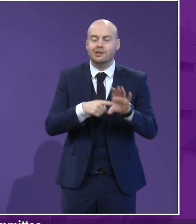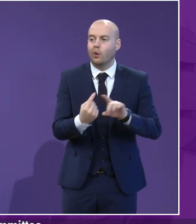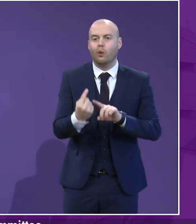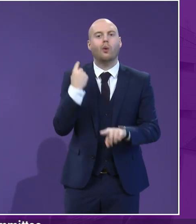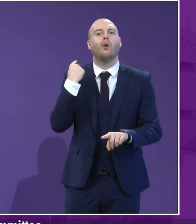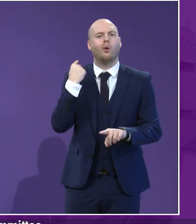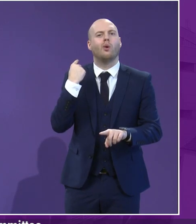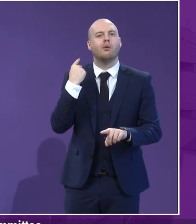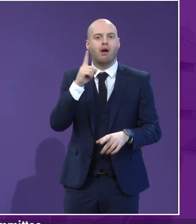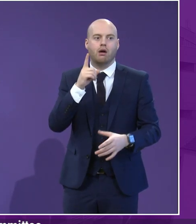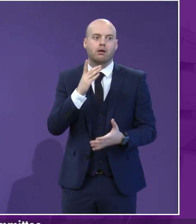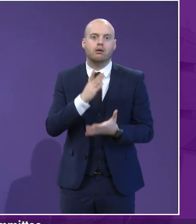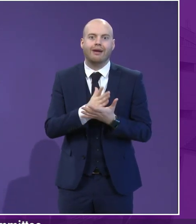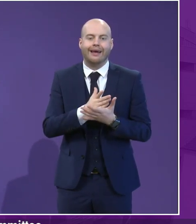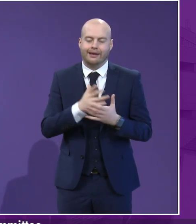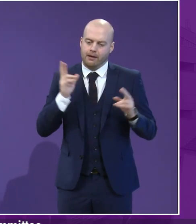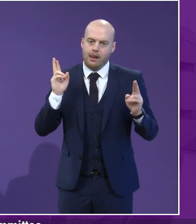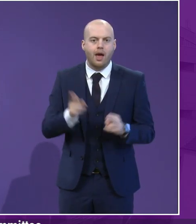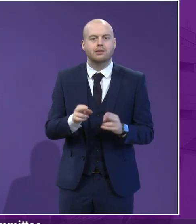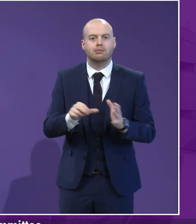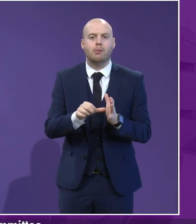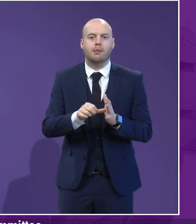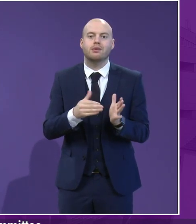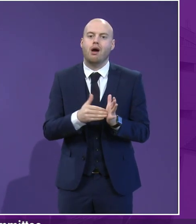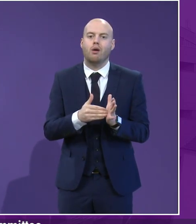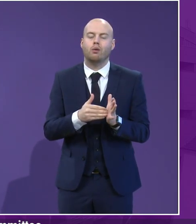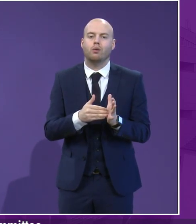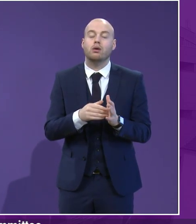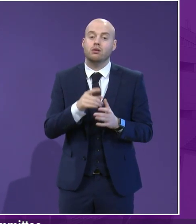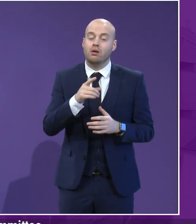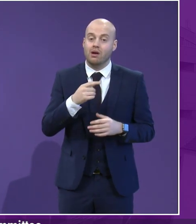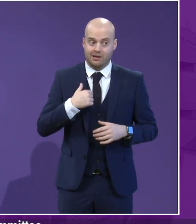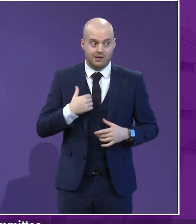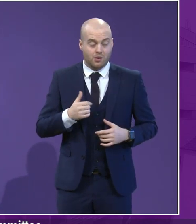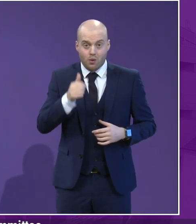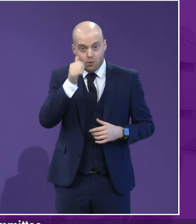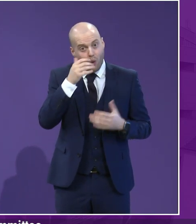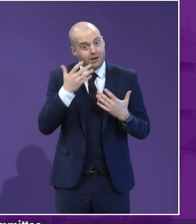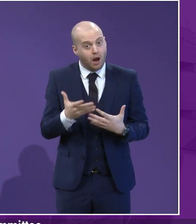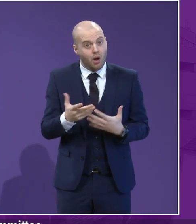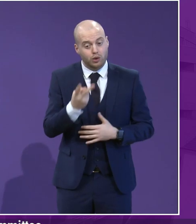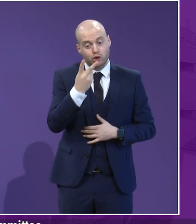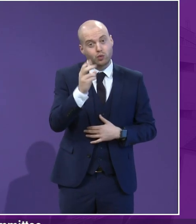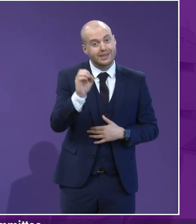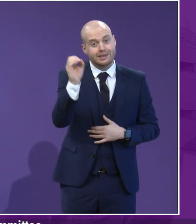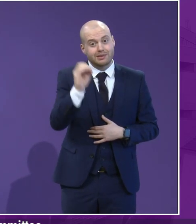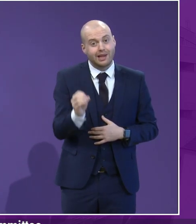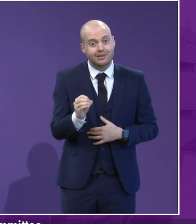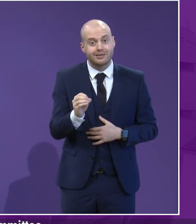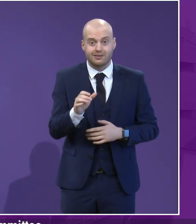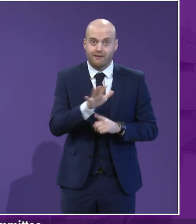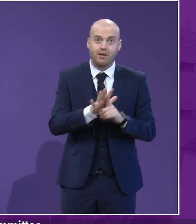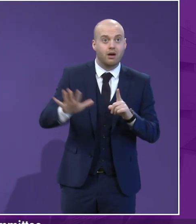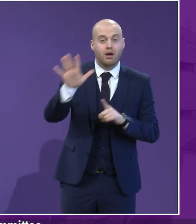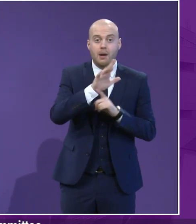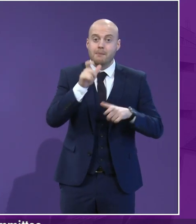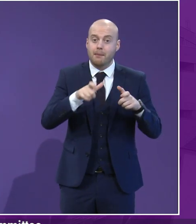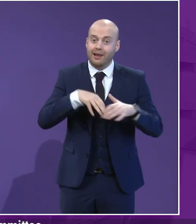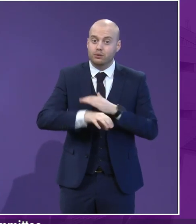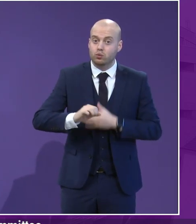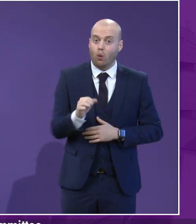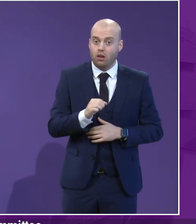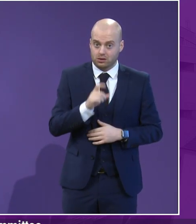problems still exist, maybe not to the extent that they existed 100 years ago or even 50 years ago, but they do still exist. Yet we're